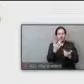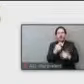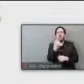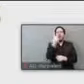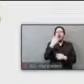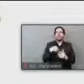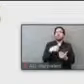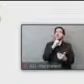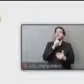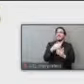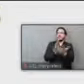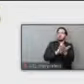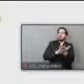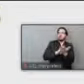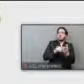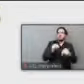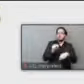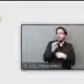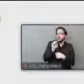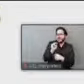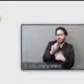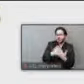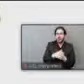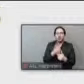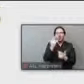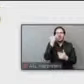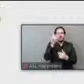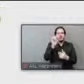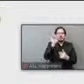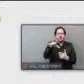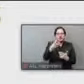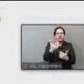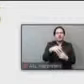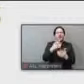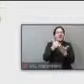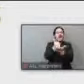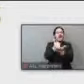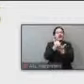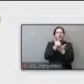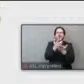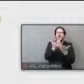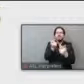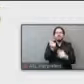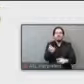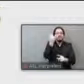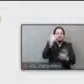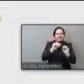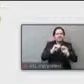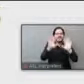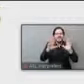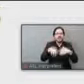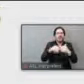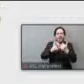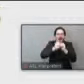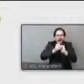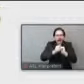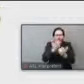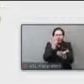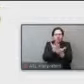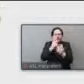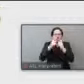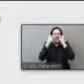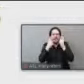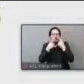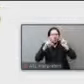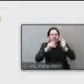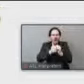this year, and one idea that helps us understand that masking really works is we've had